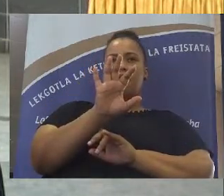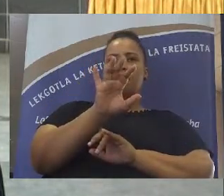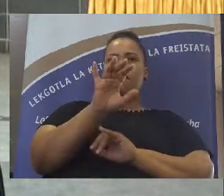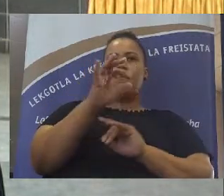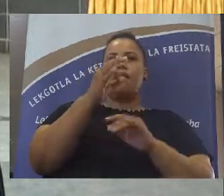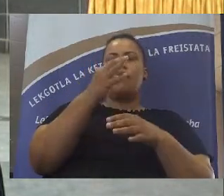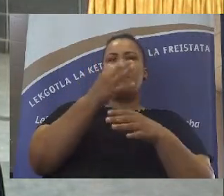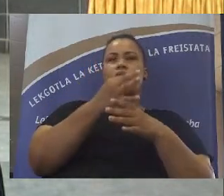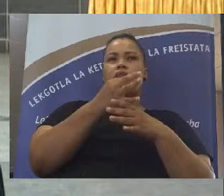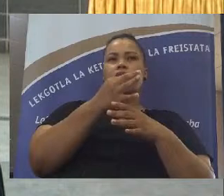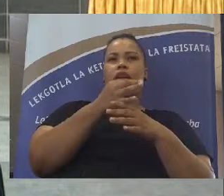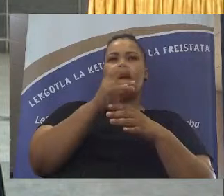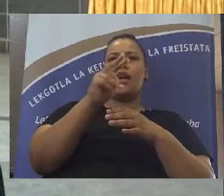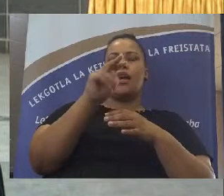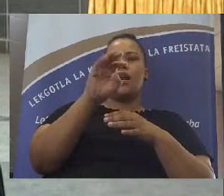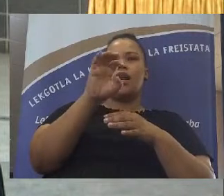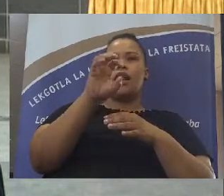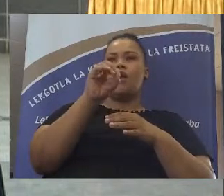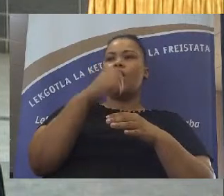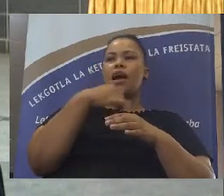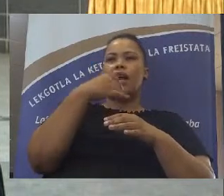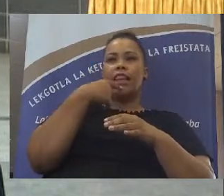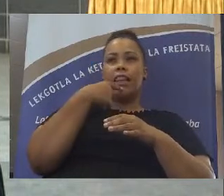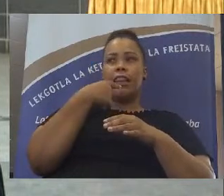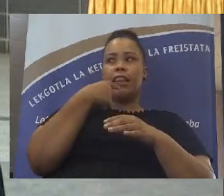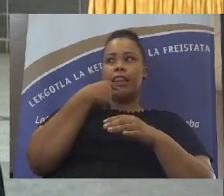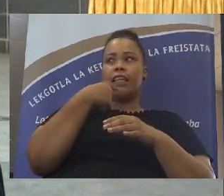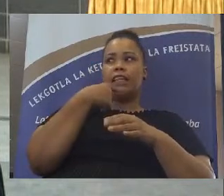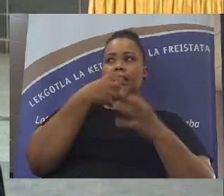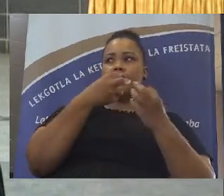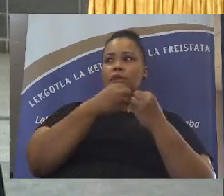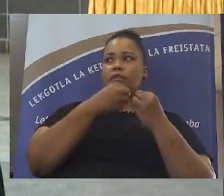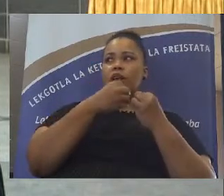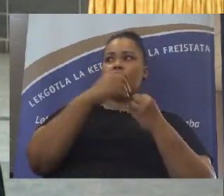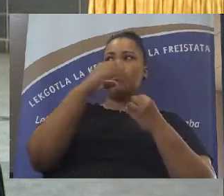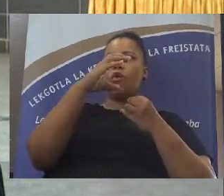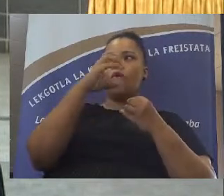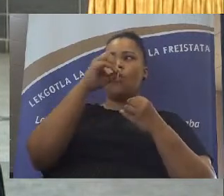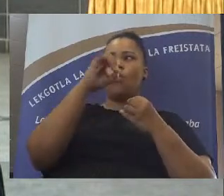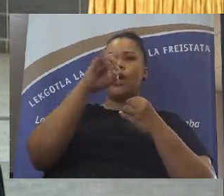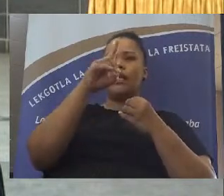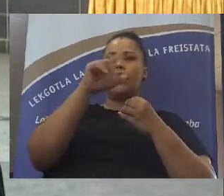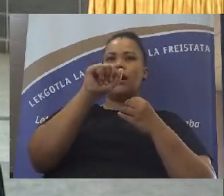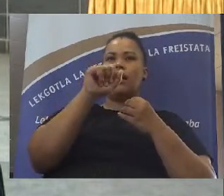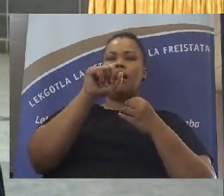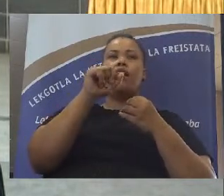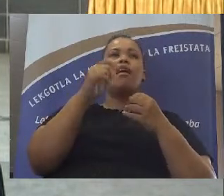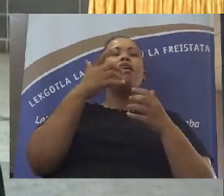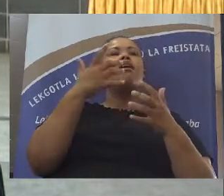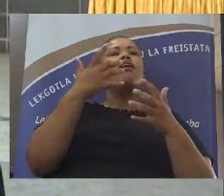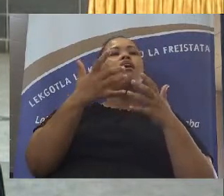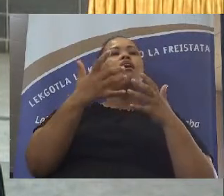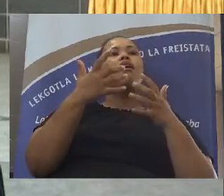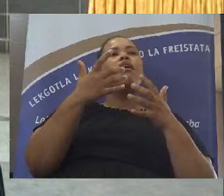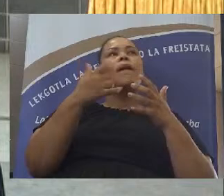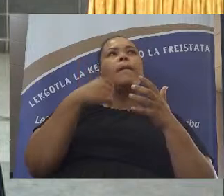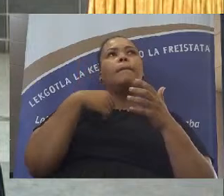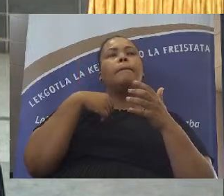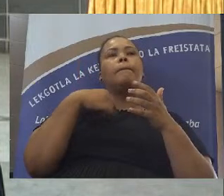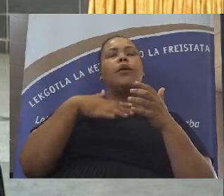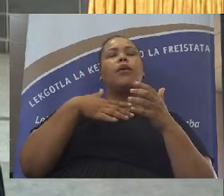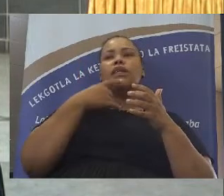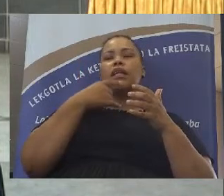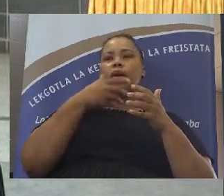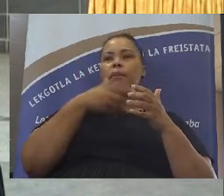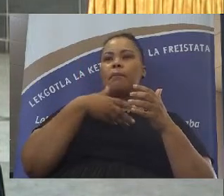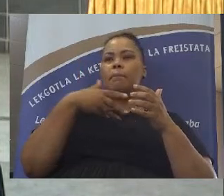Ntate Neo dink ek het daar iets genoem van Khoida. Miskien moet ek sê, ek dink